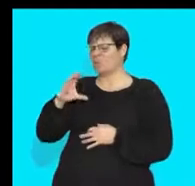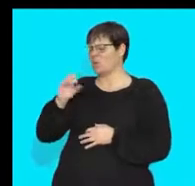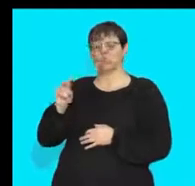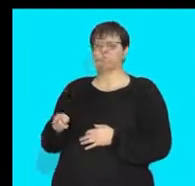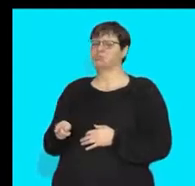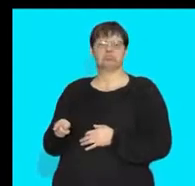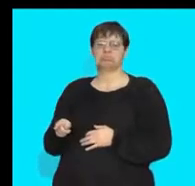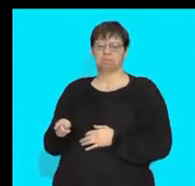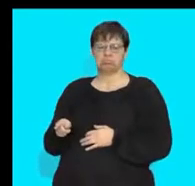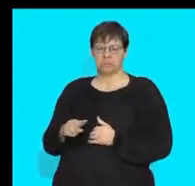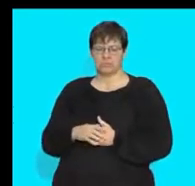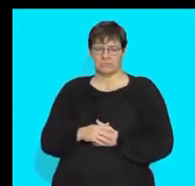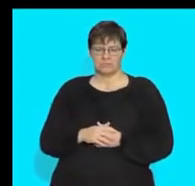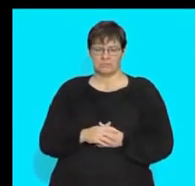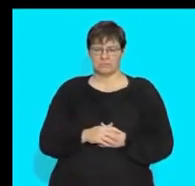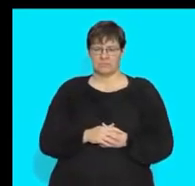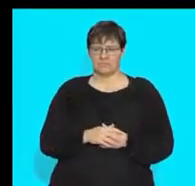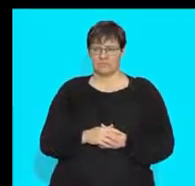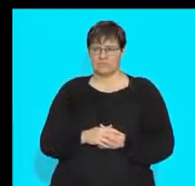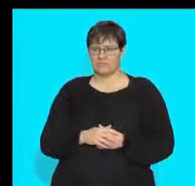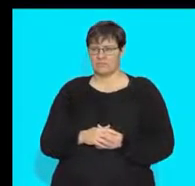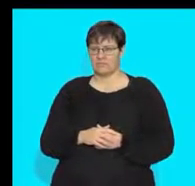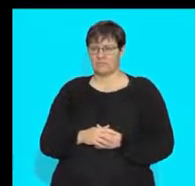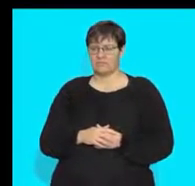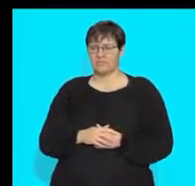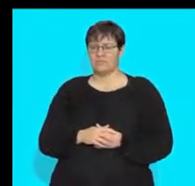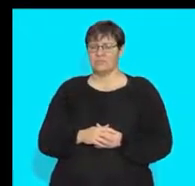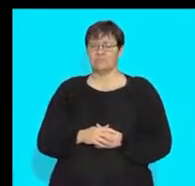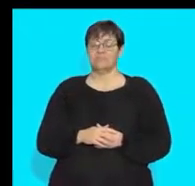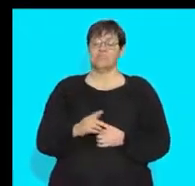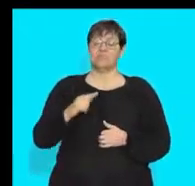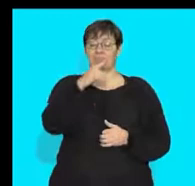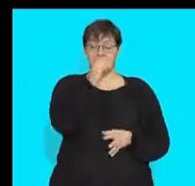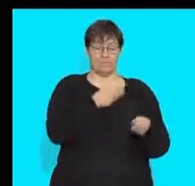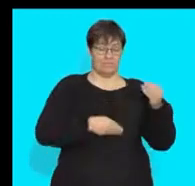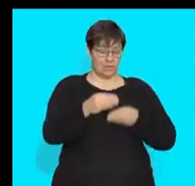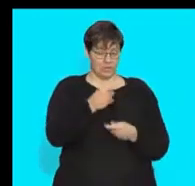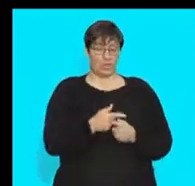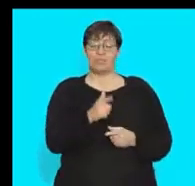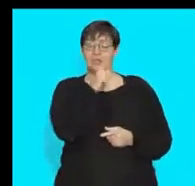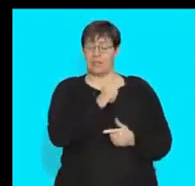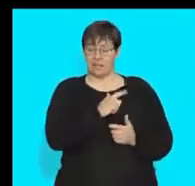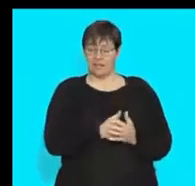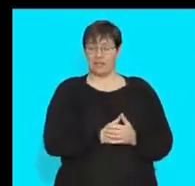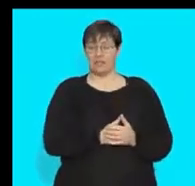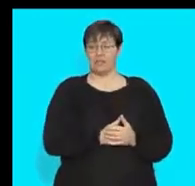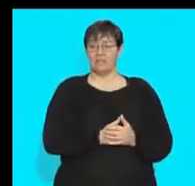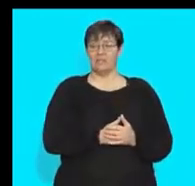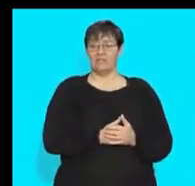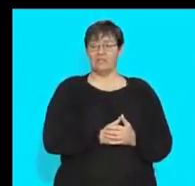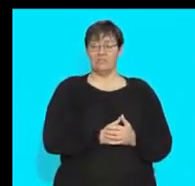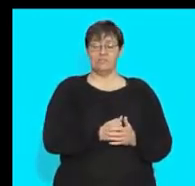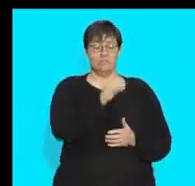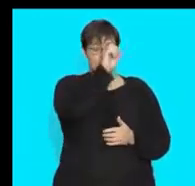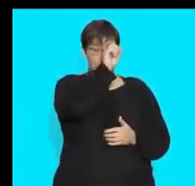going to ask about, all right, the carbon dioxide. So gaseous exchange, you're going to tell me, right, that